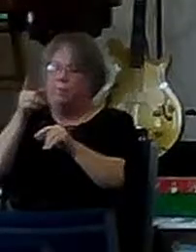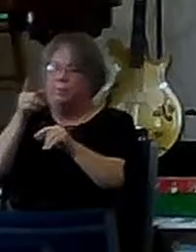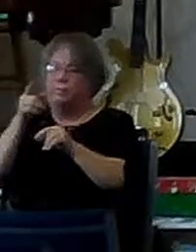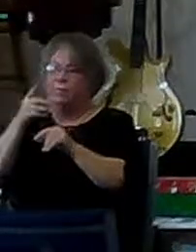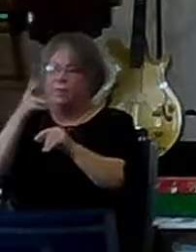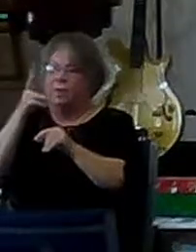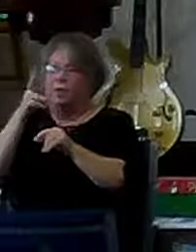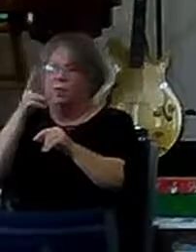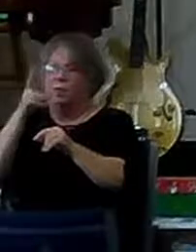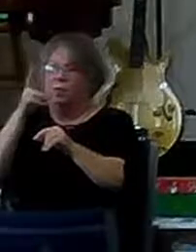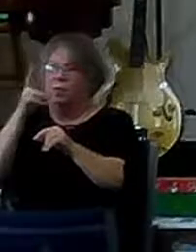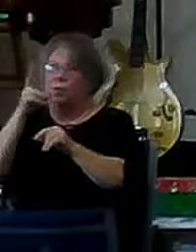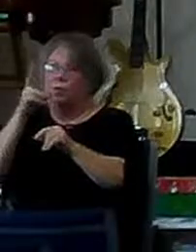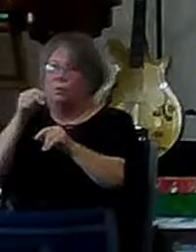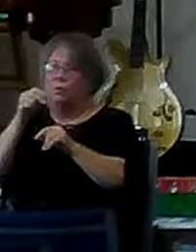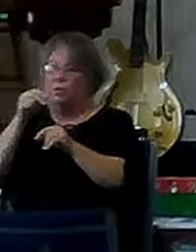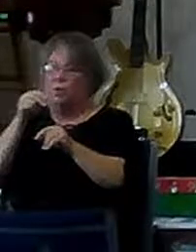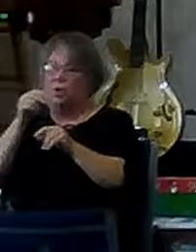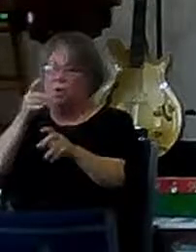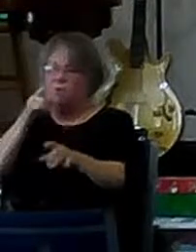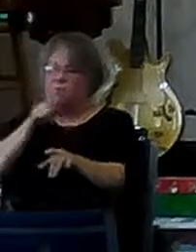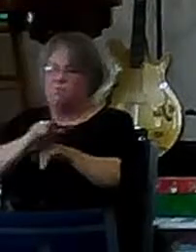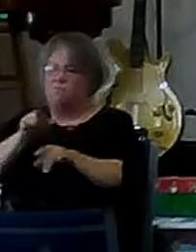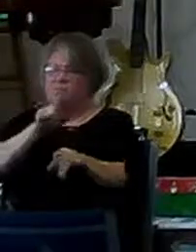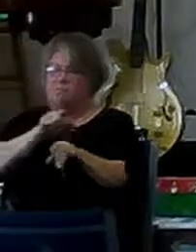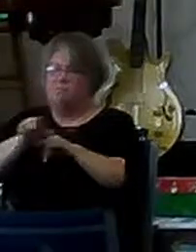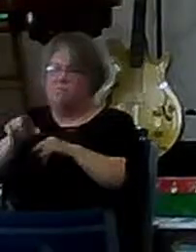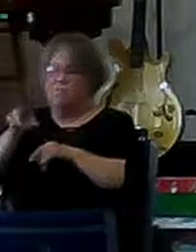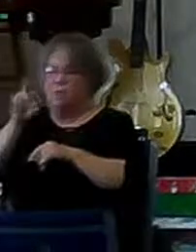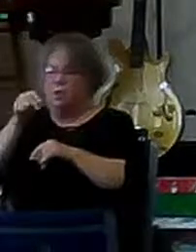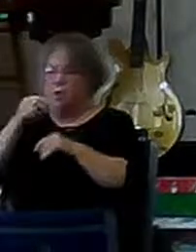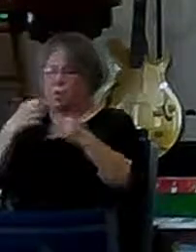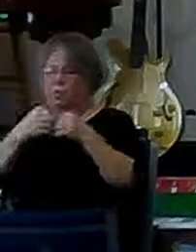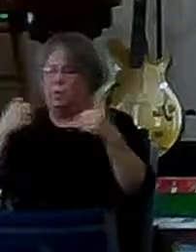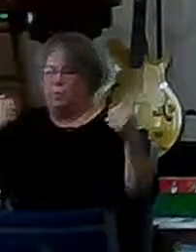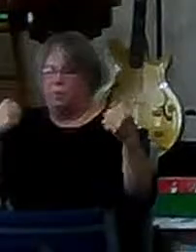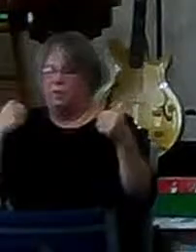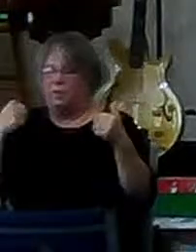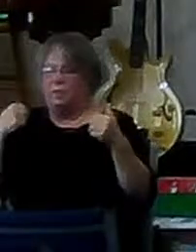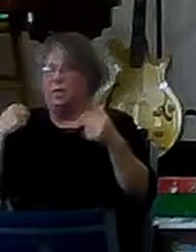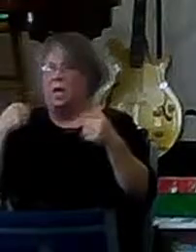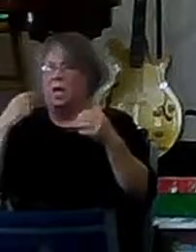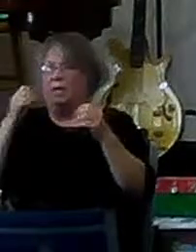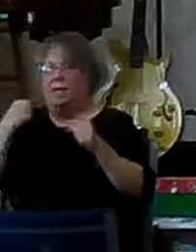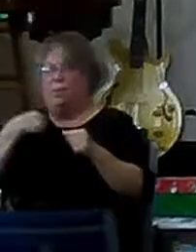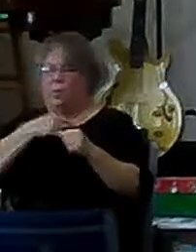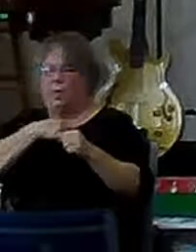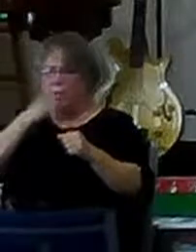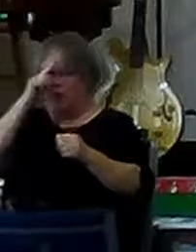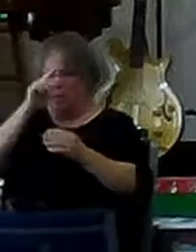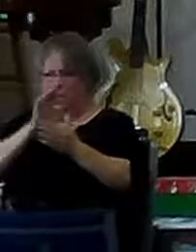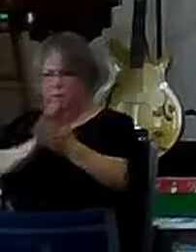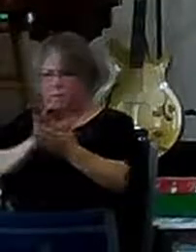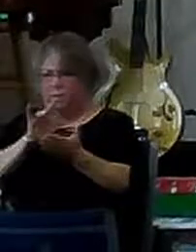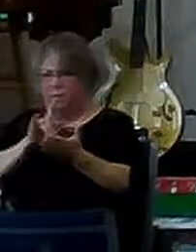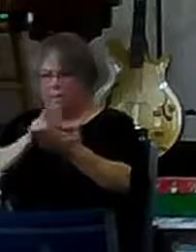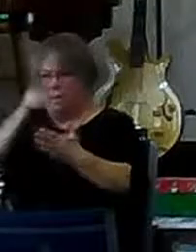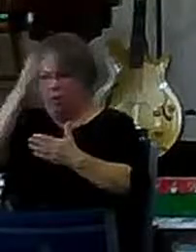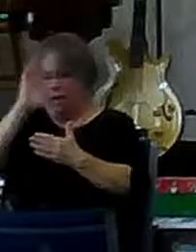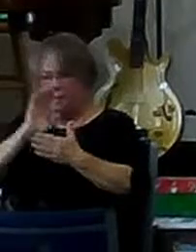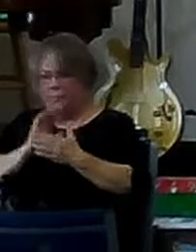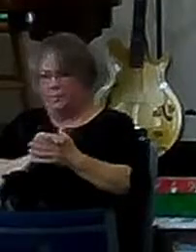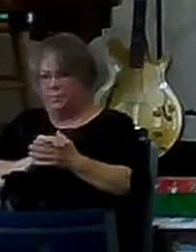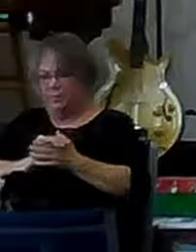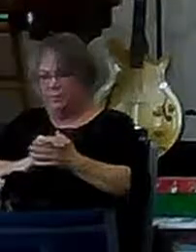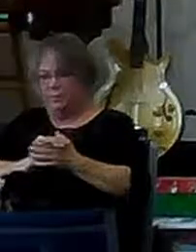no condemnation and no separation. Can we believe that? Do you